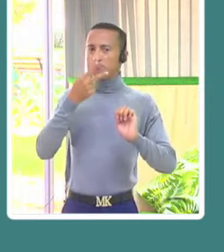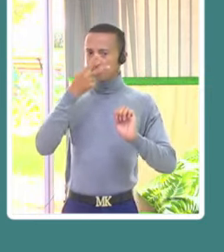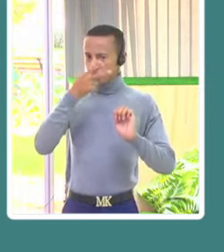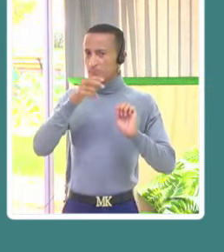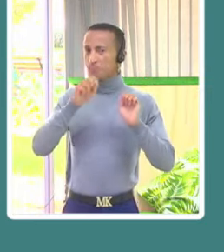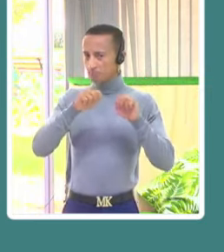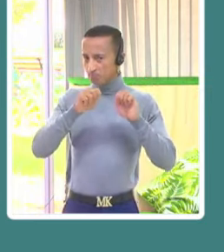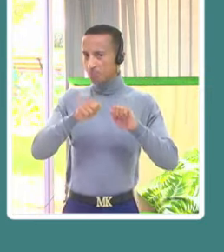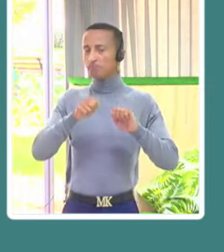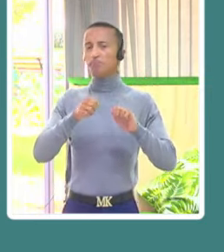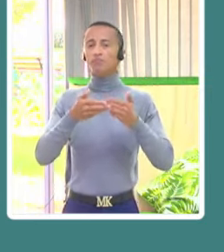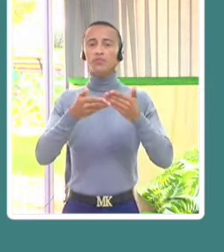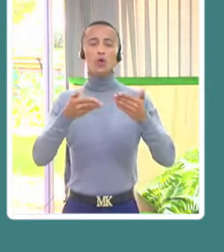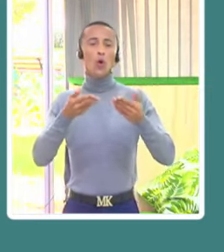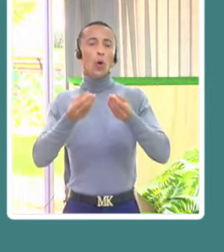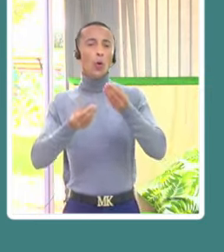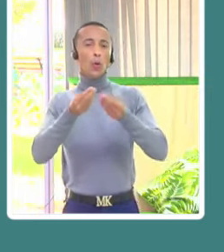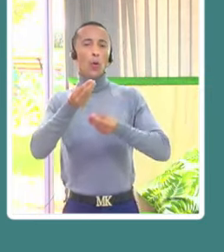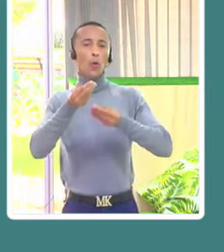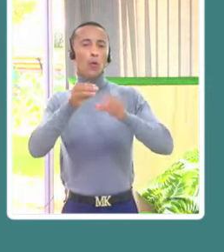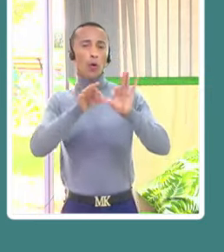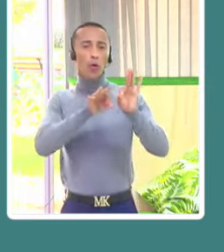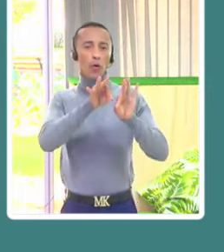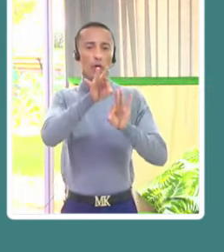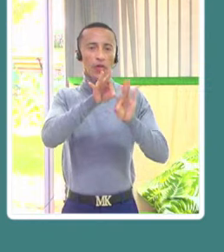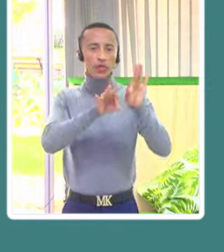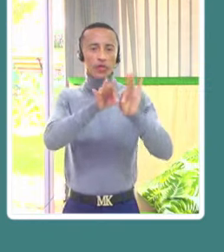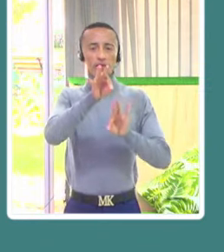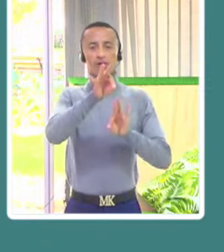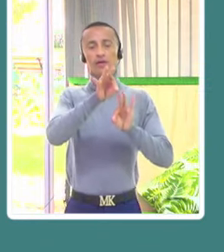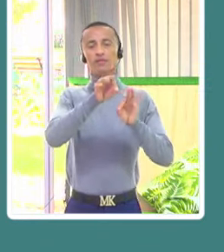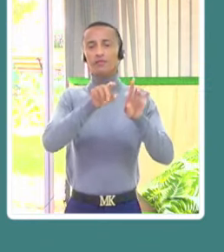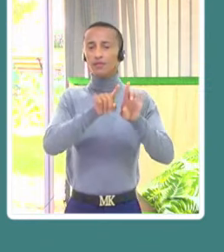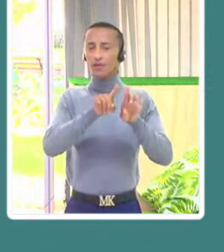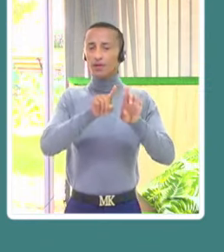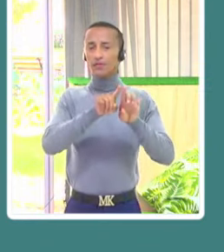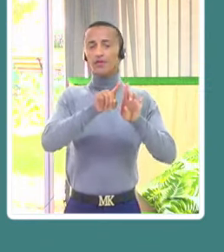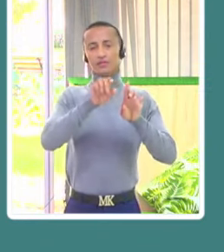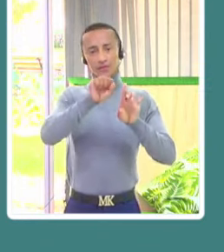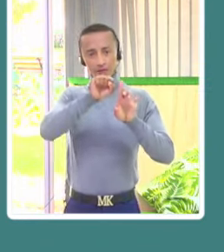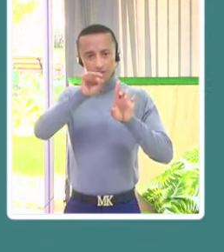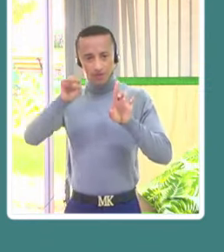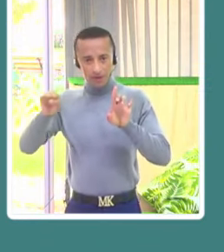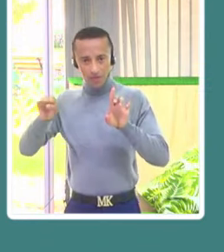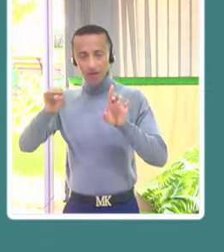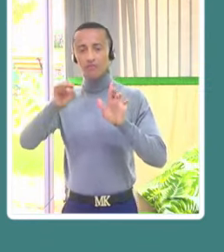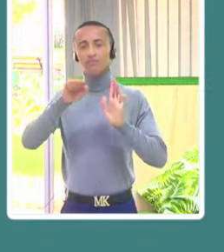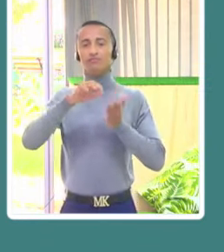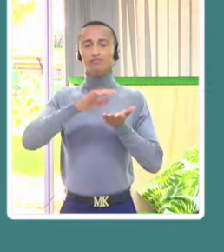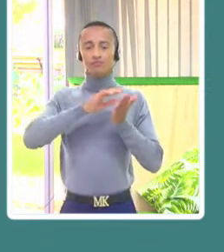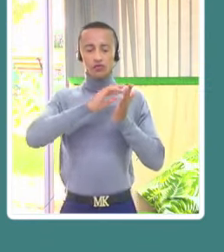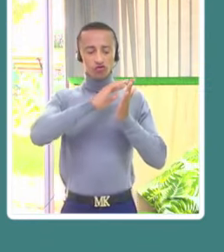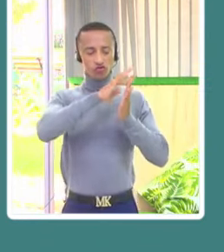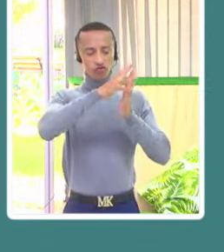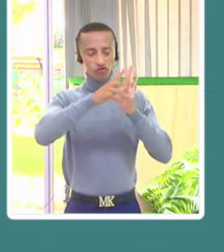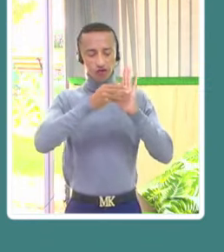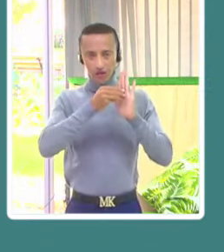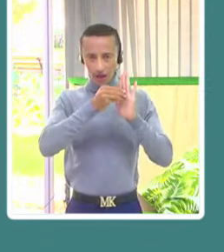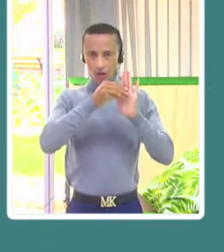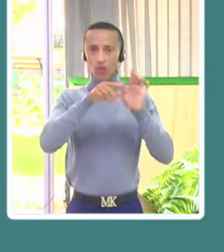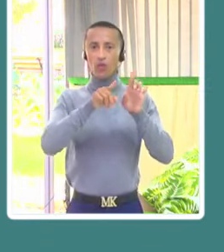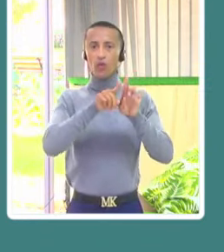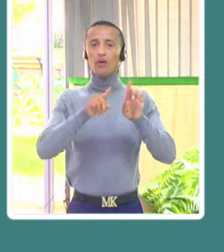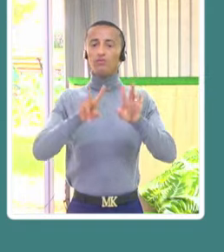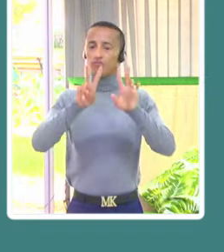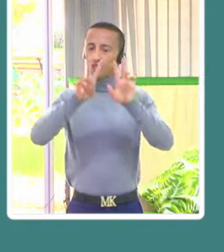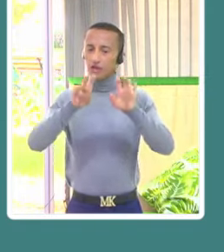manage digit IDs? So that's going to be the part of the digital public infrastructure.